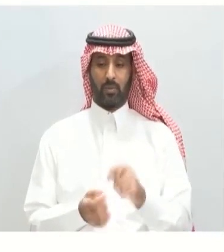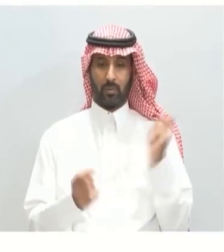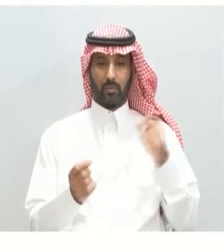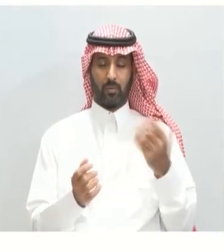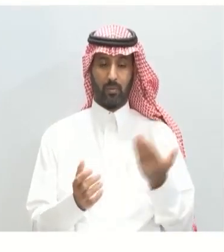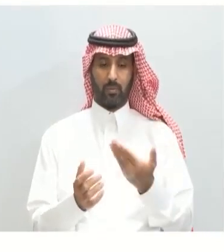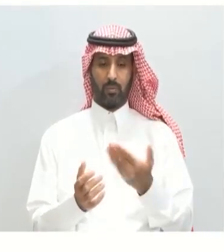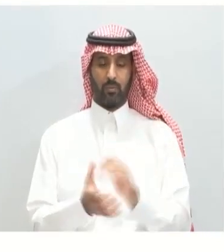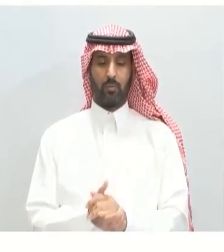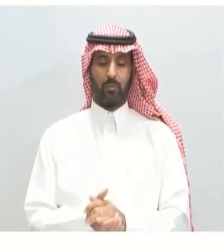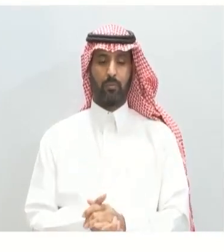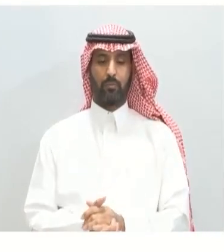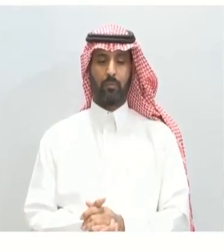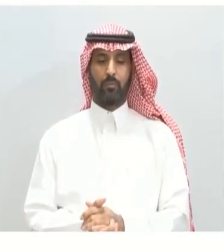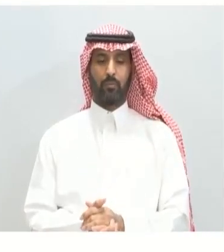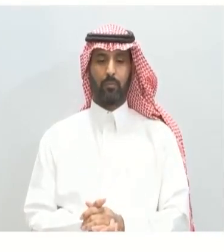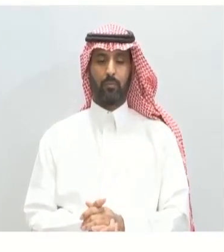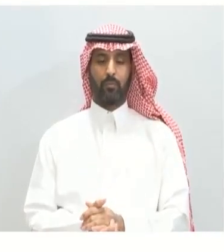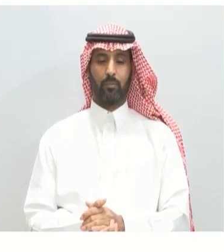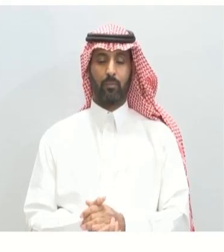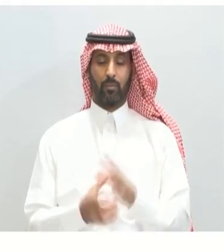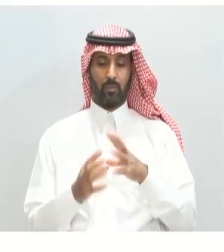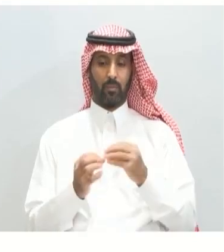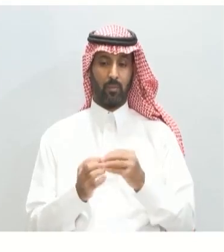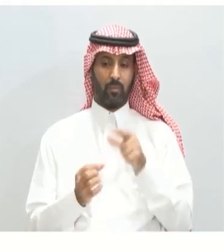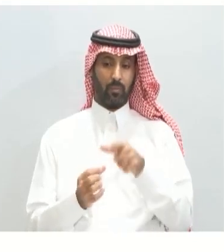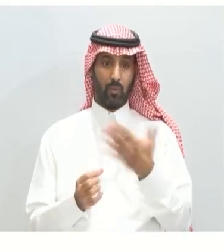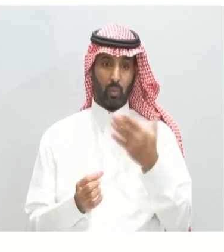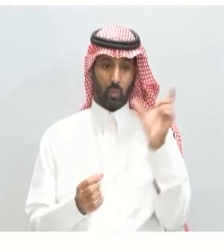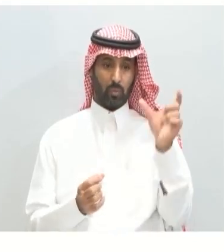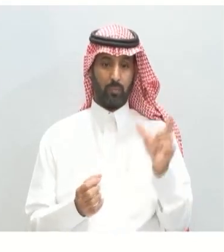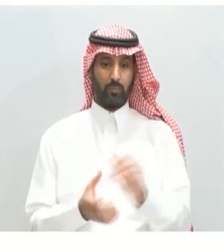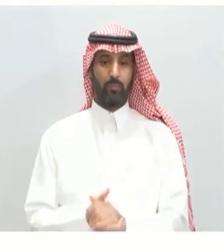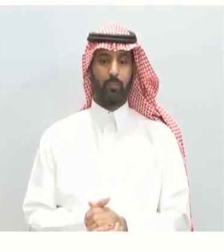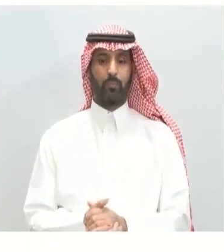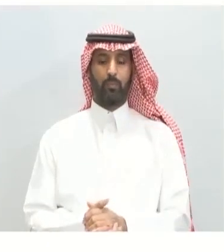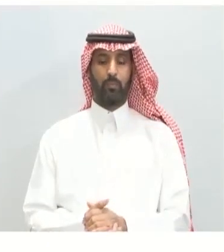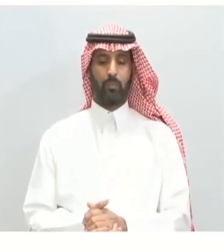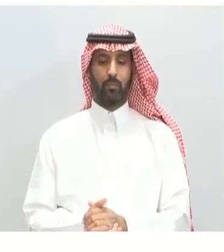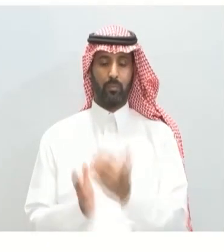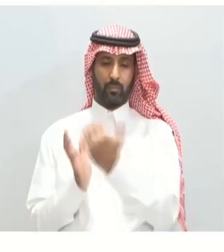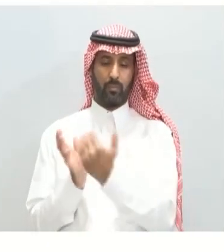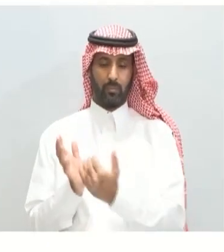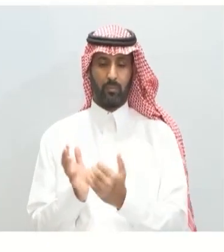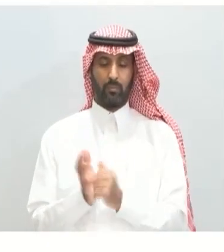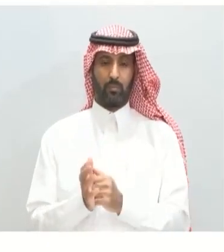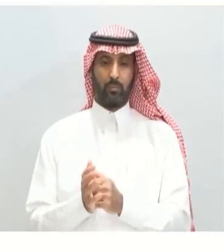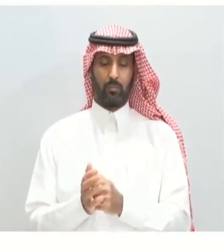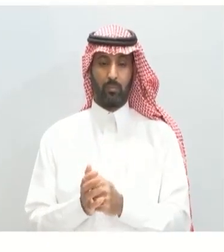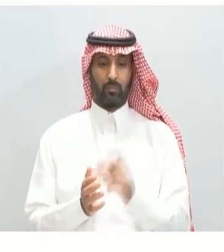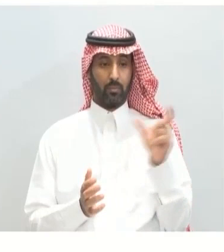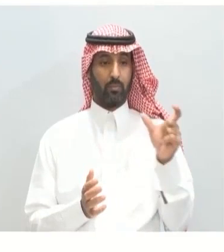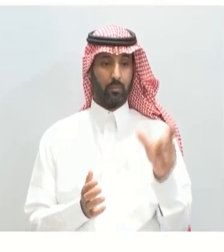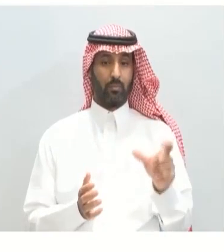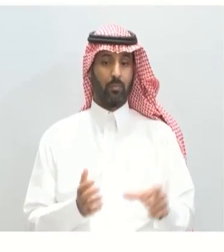objectives, or this is today's objective, get the meaning of new words from the context. So this is the vocabulary